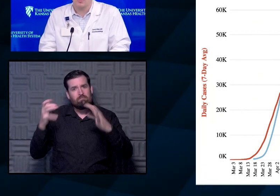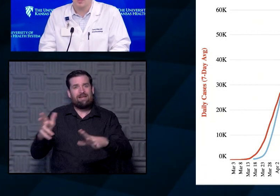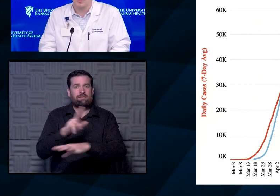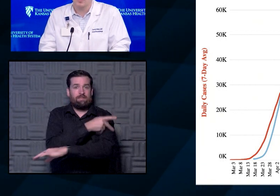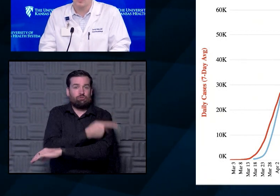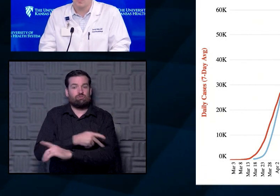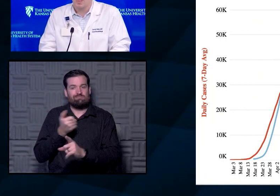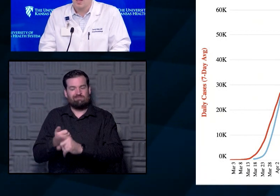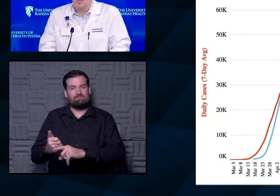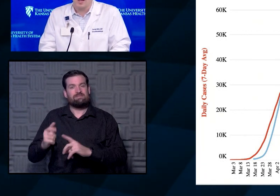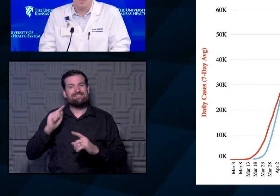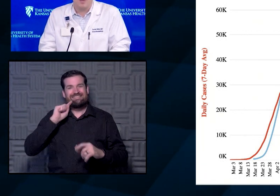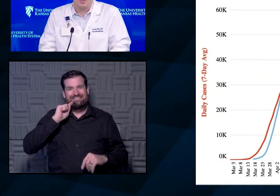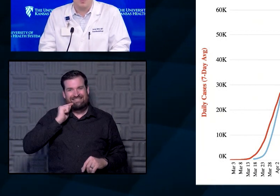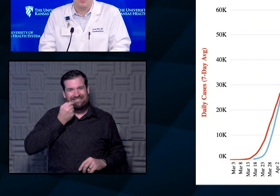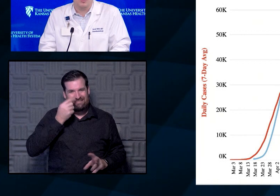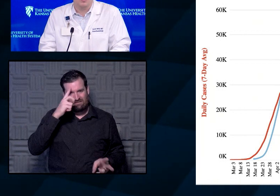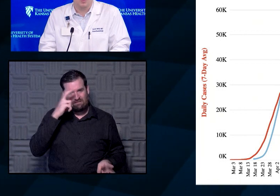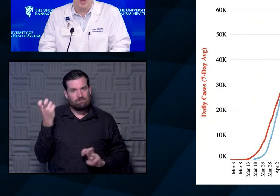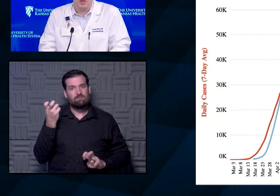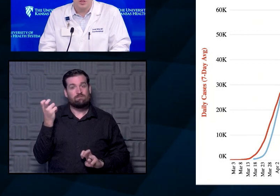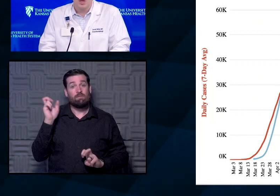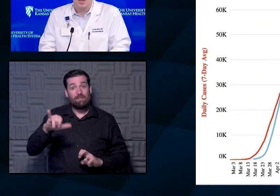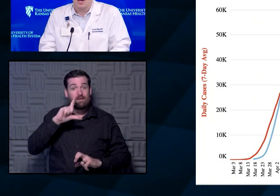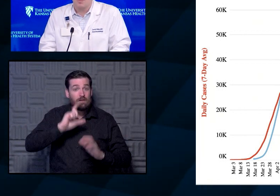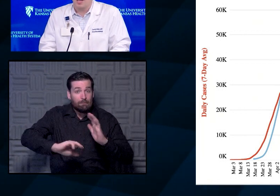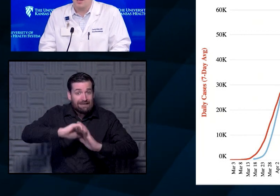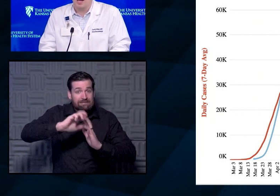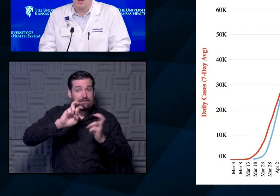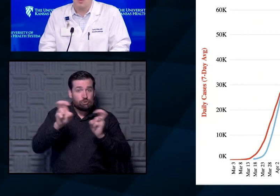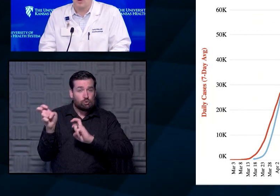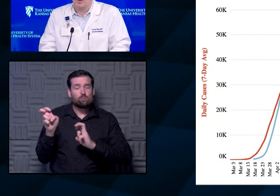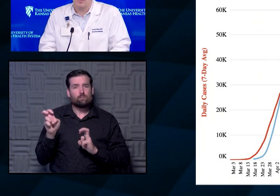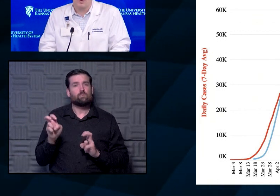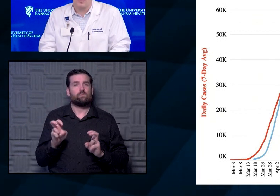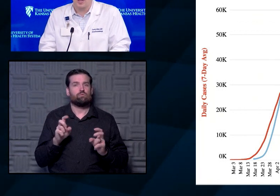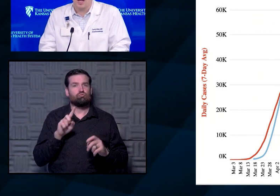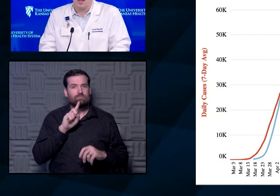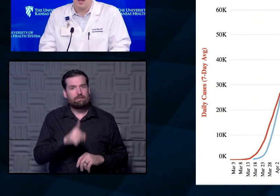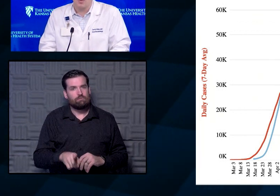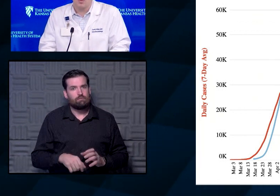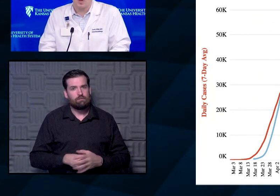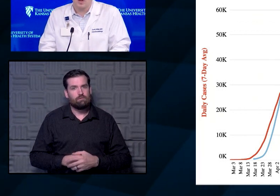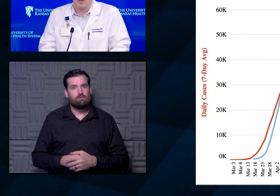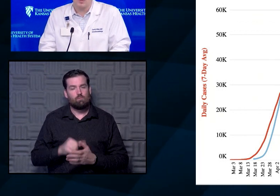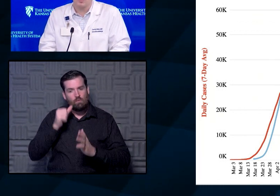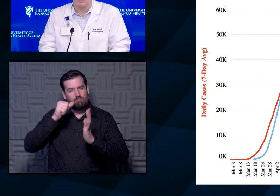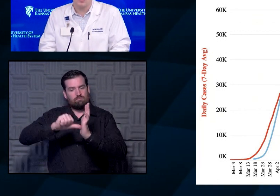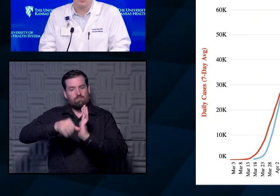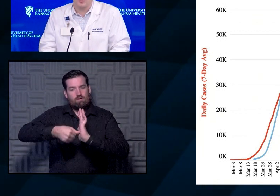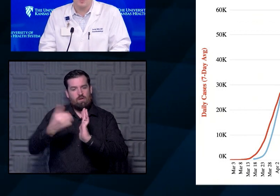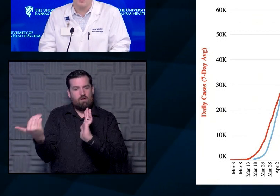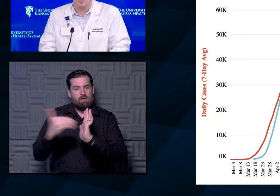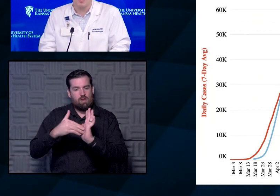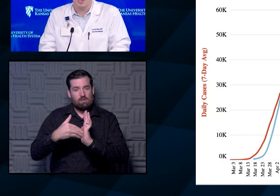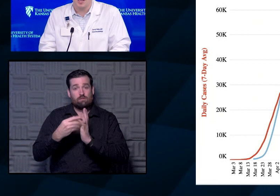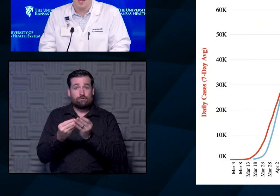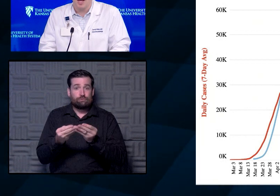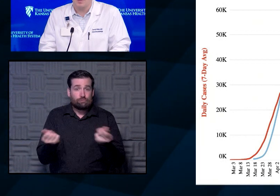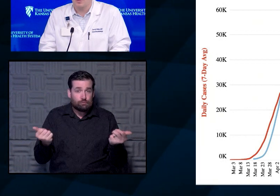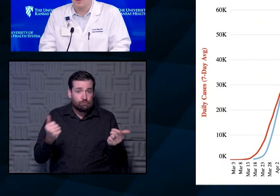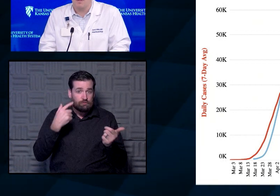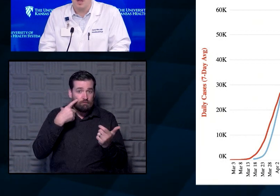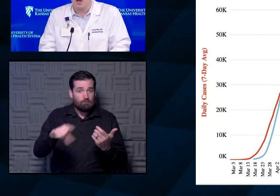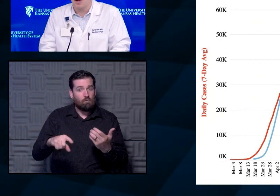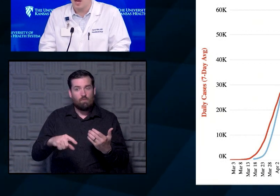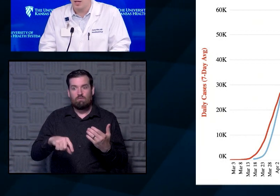in our hospital. And so that capacity question is real. And I'll reinforce again that the solution to limiting